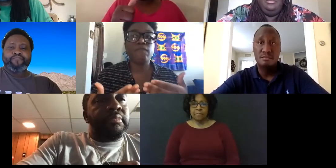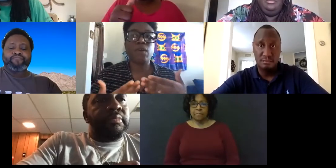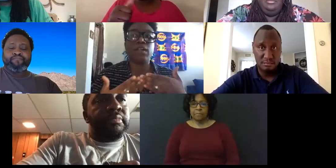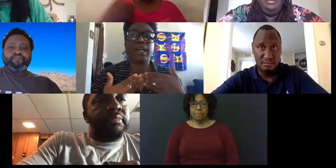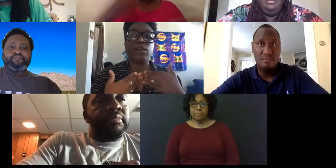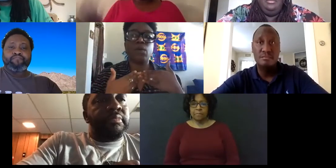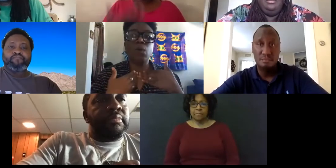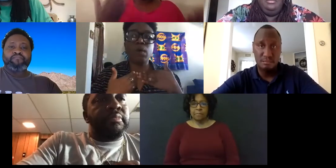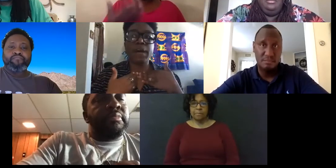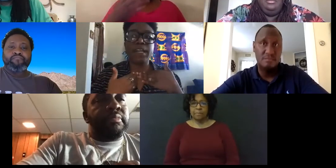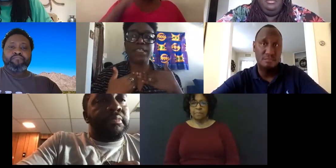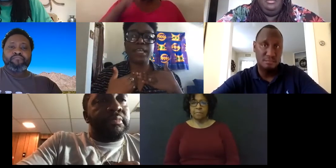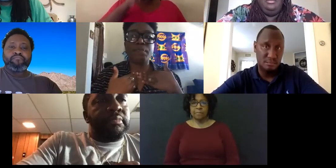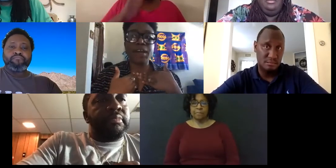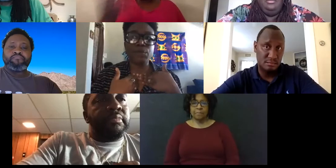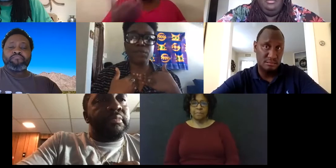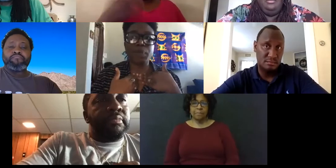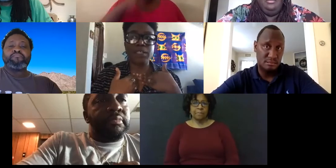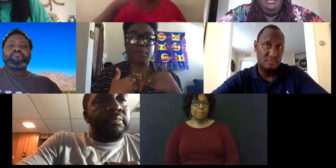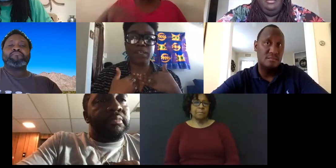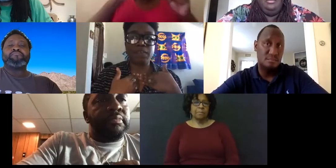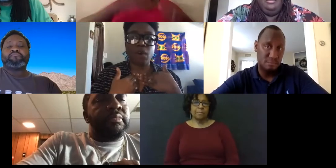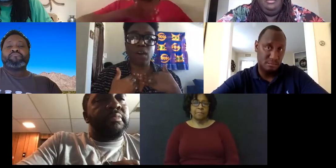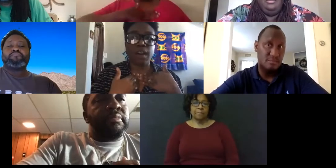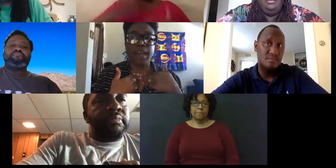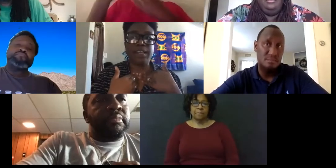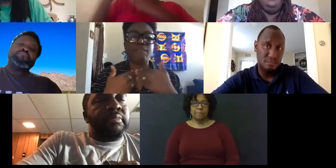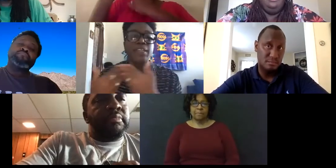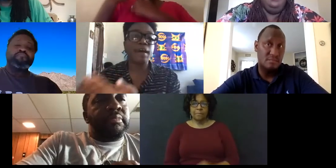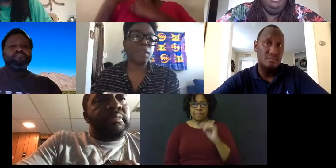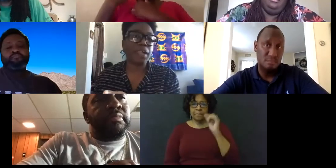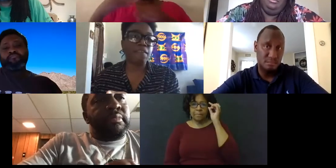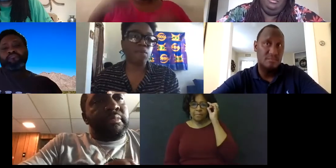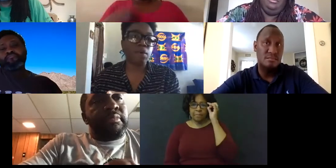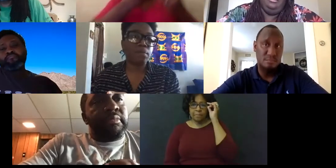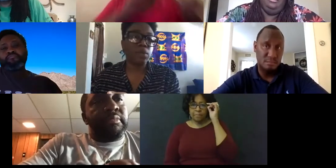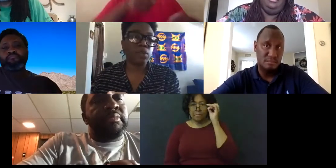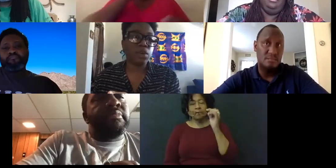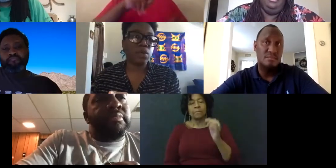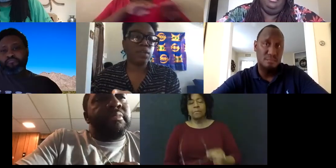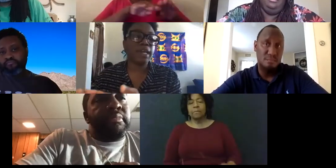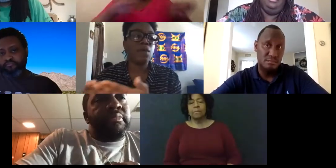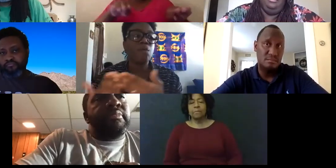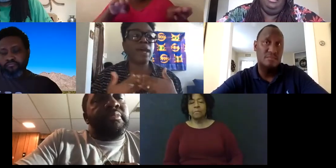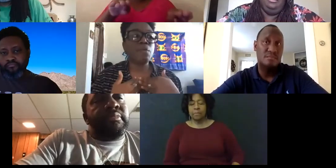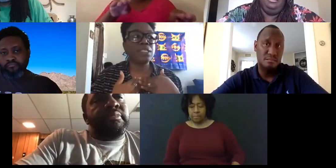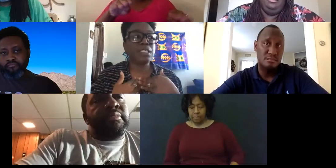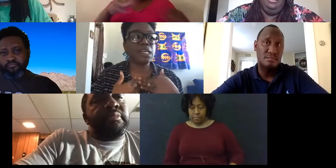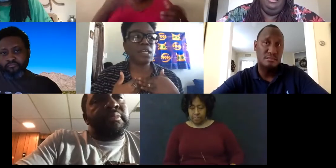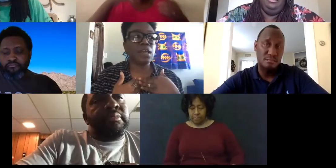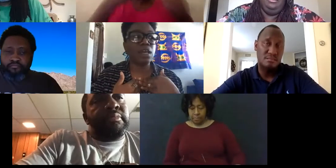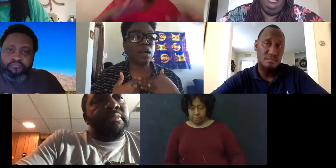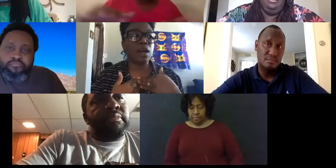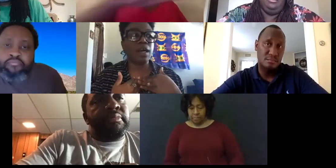here for? Like, who am I not taking my own responsibility for and giving them the platform? You know, like, what I want to